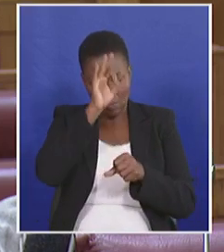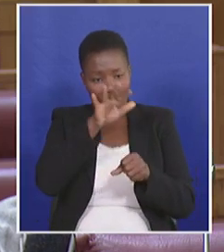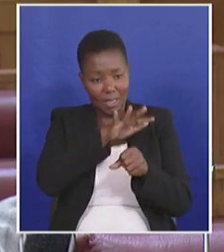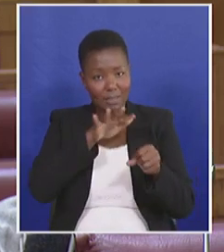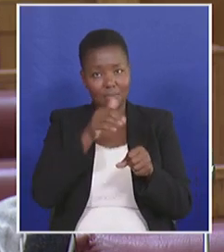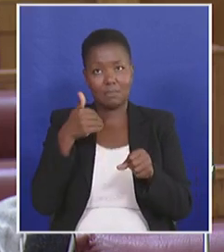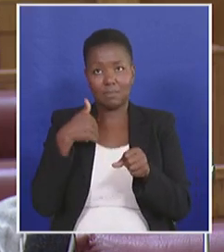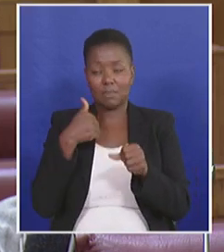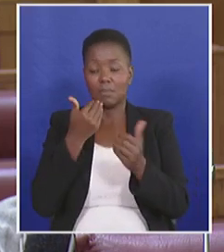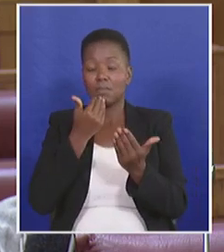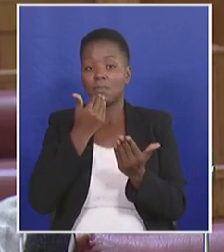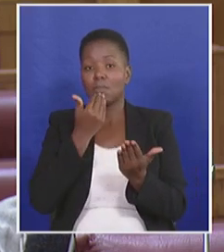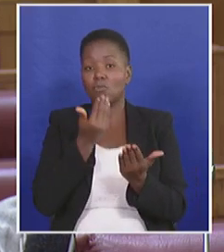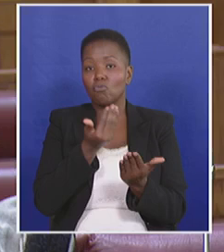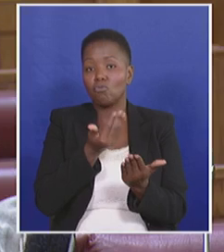that seek to